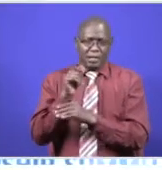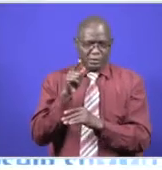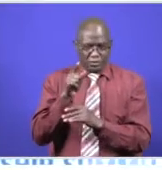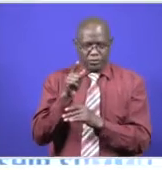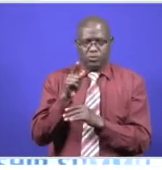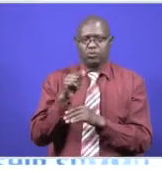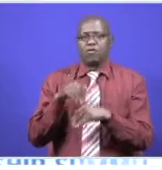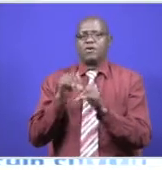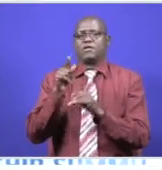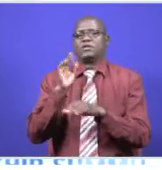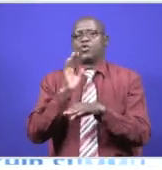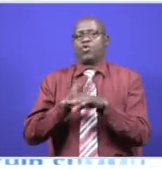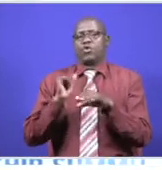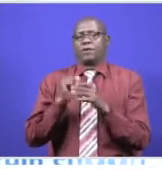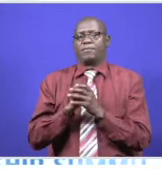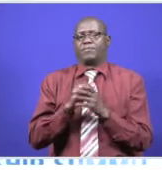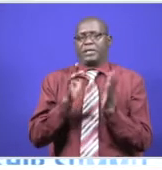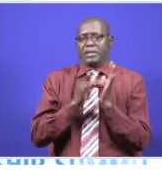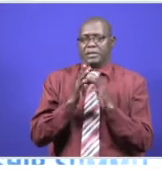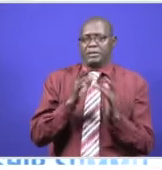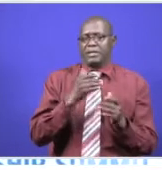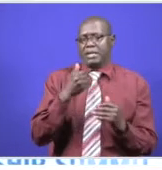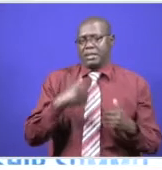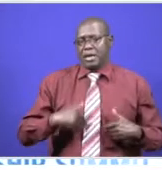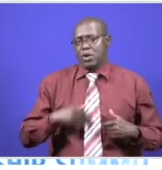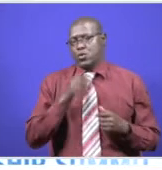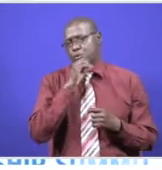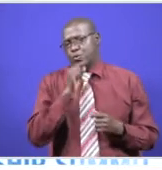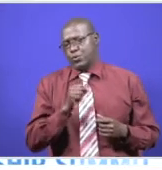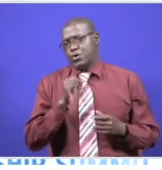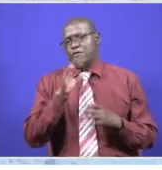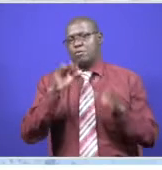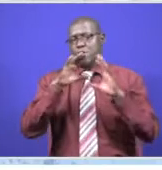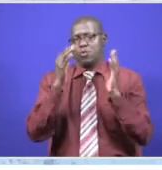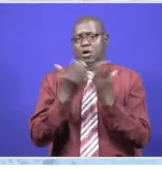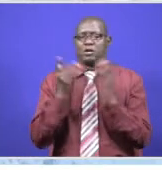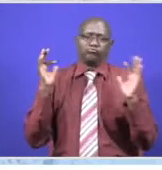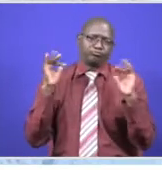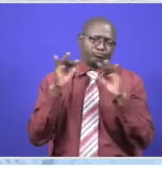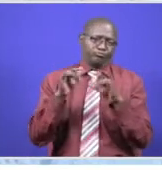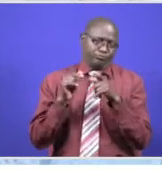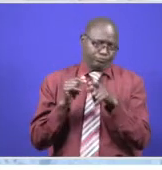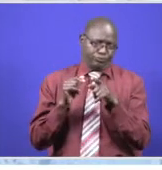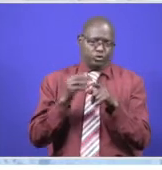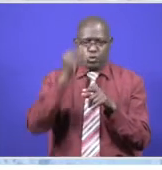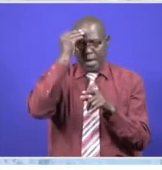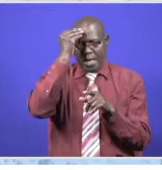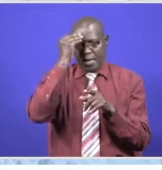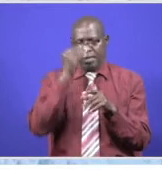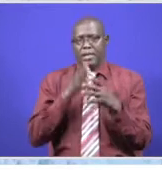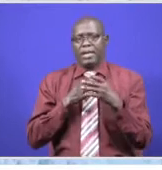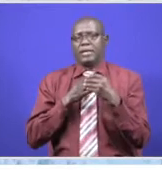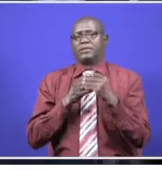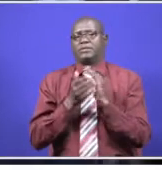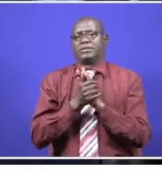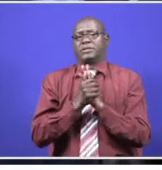calling. Christians, young and old from all parts of the world, weighed in on the summit, terming it as an avenue to learn leadership skills as well as